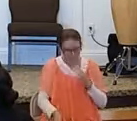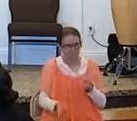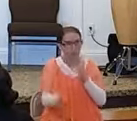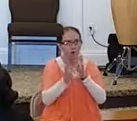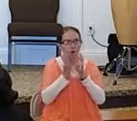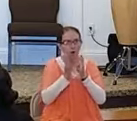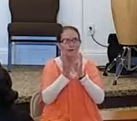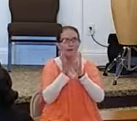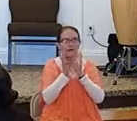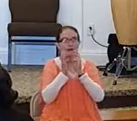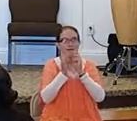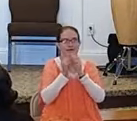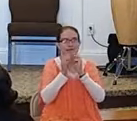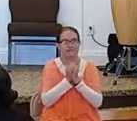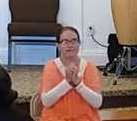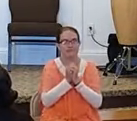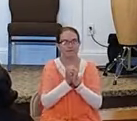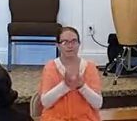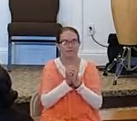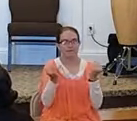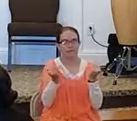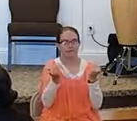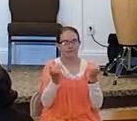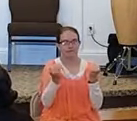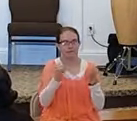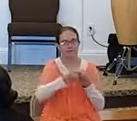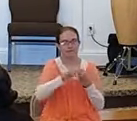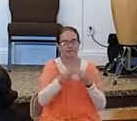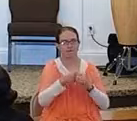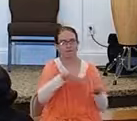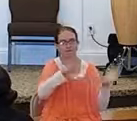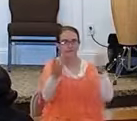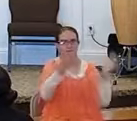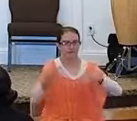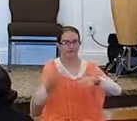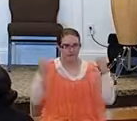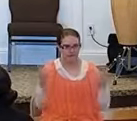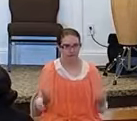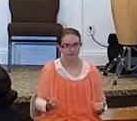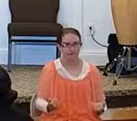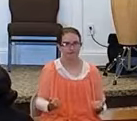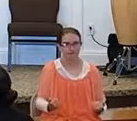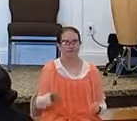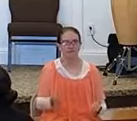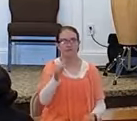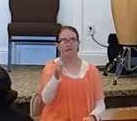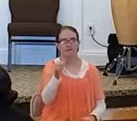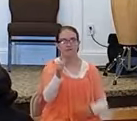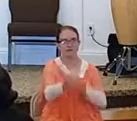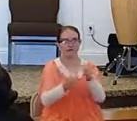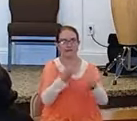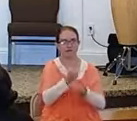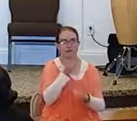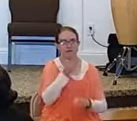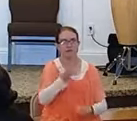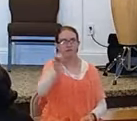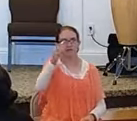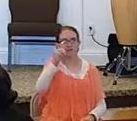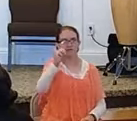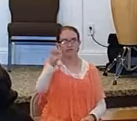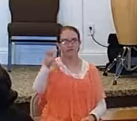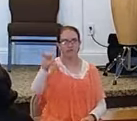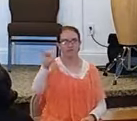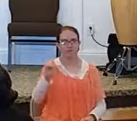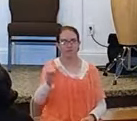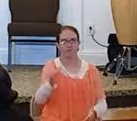in another language. Come on, I have a friend. He's dead now. Amen. But at 10 years old, Jimmy Betrell received